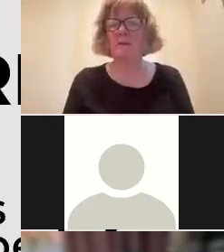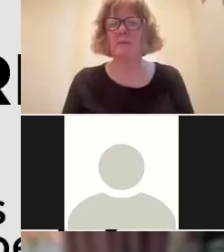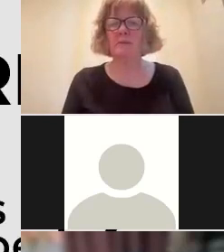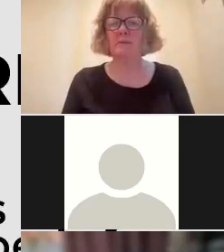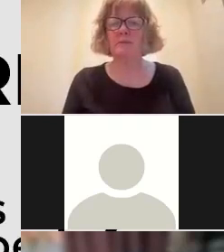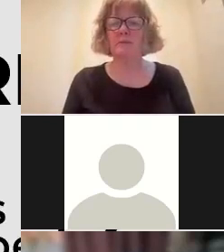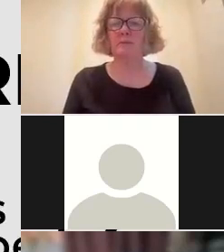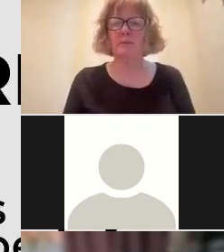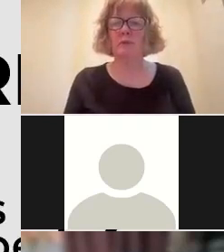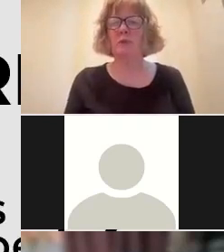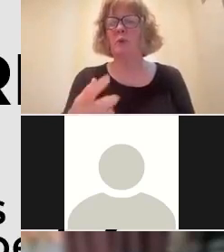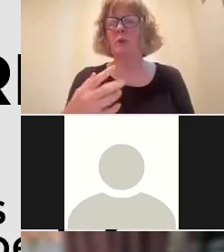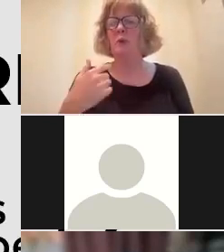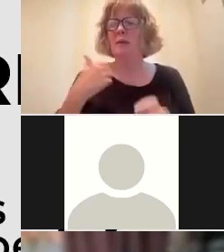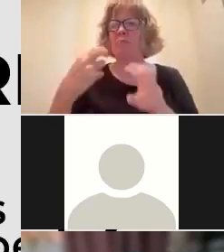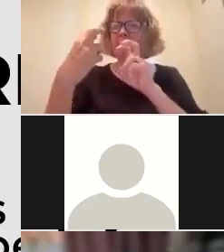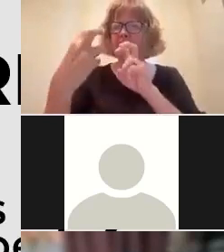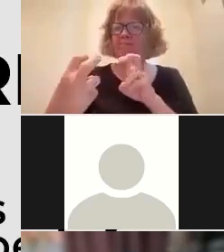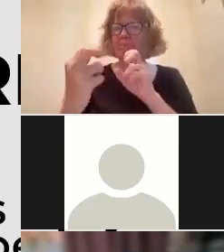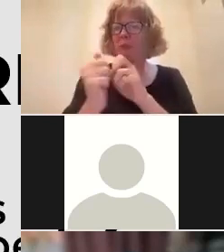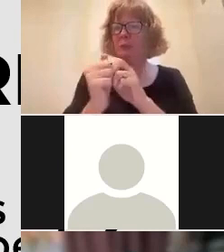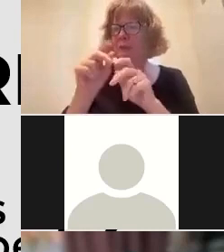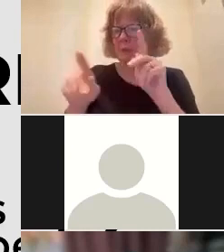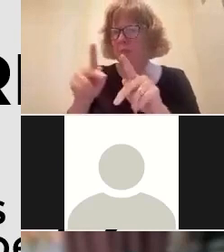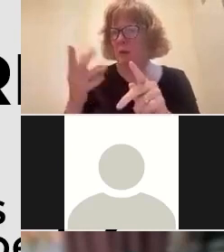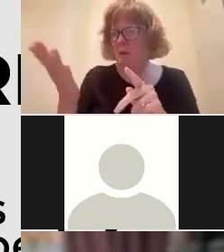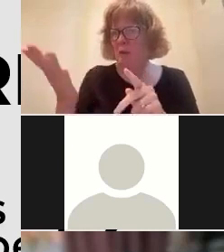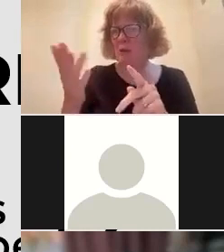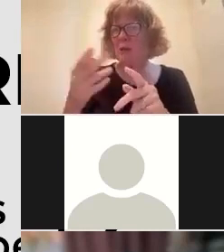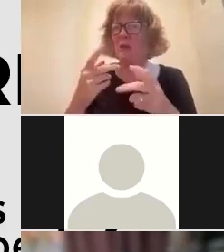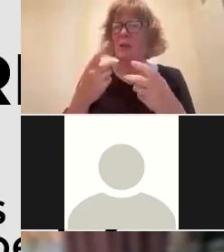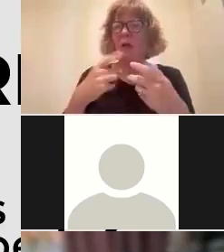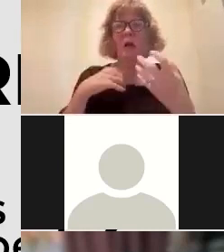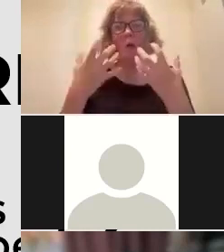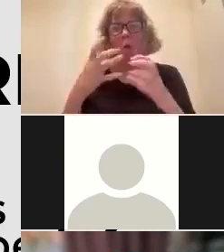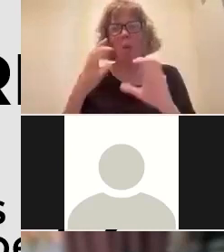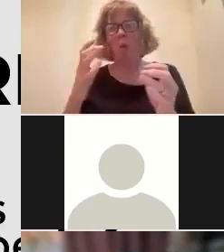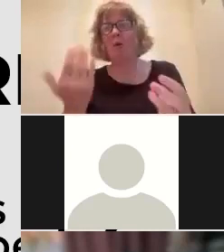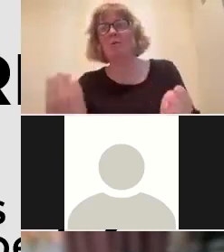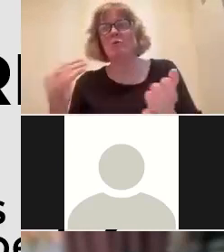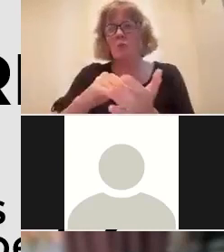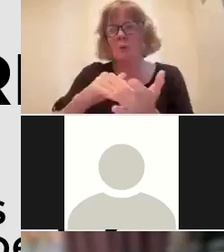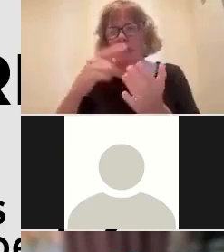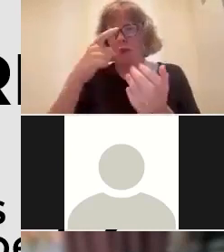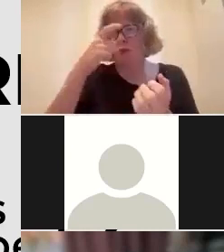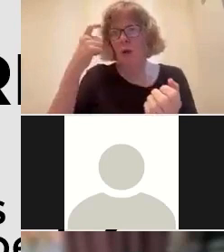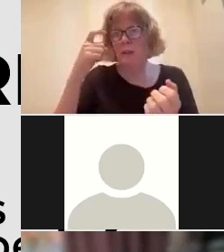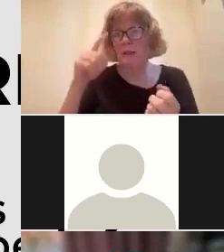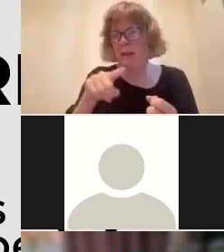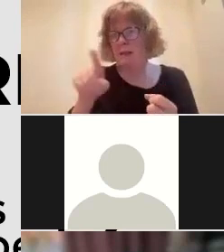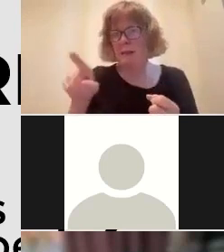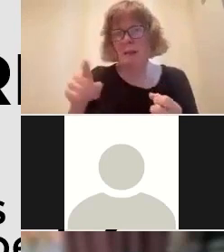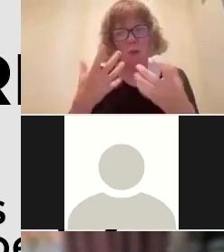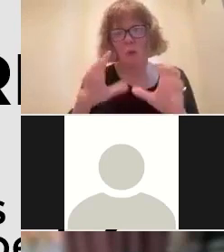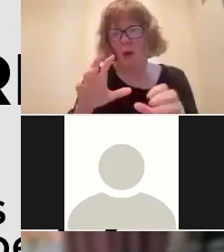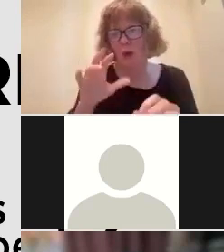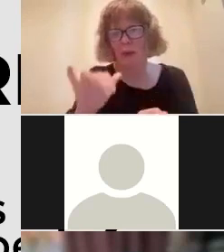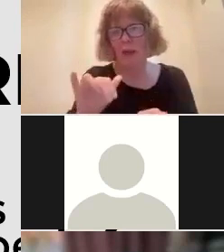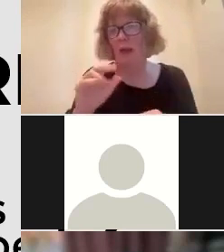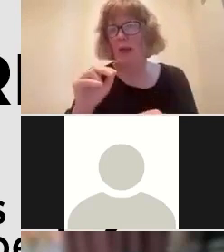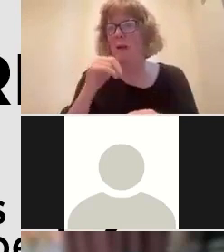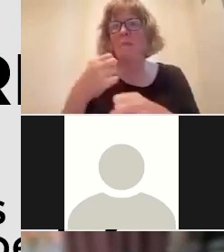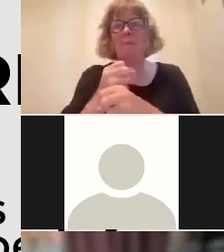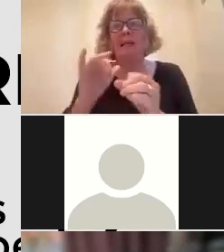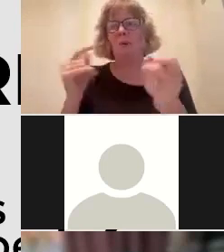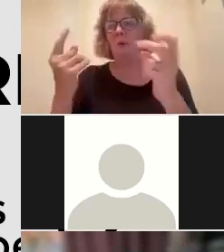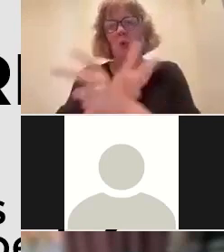we work with individuals, the goal is to avoid re-traumatizing them and not exacerbate their trauma